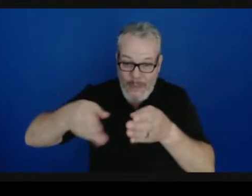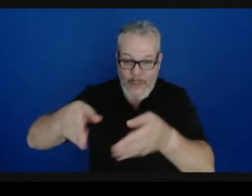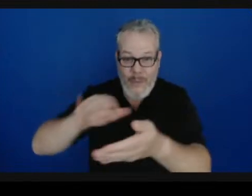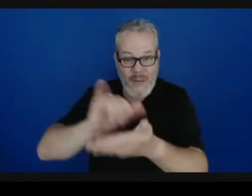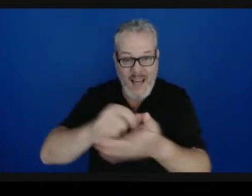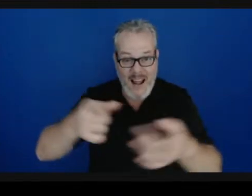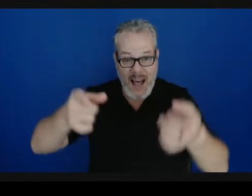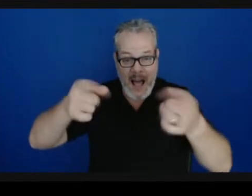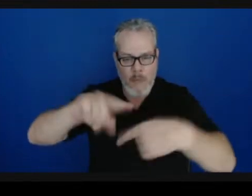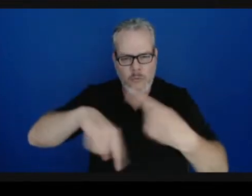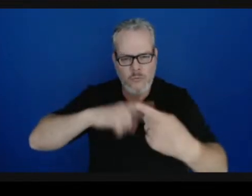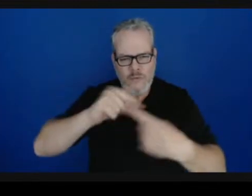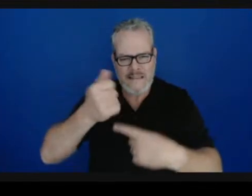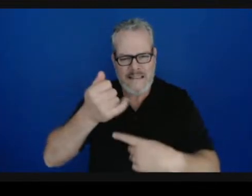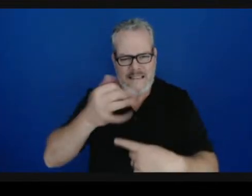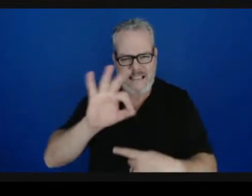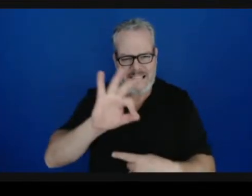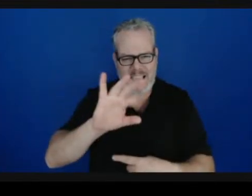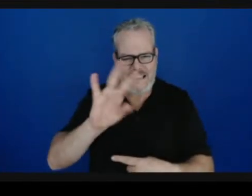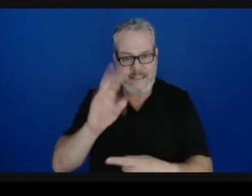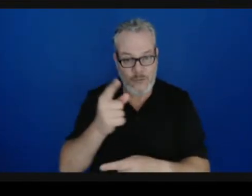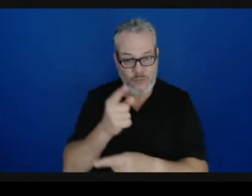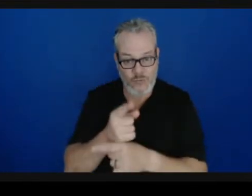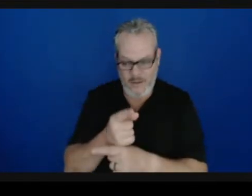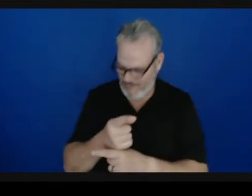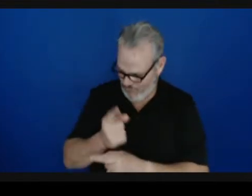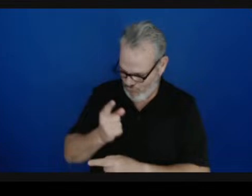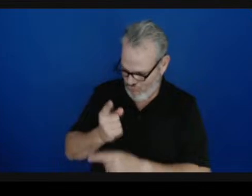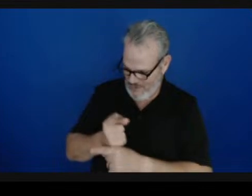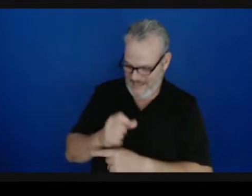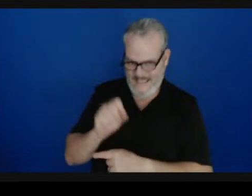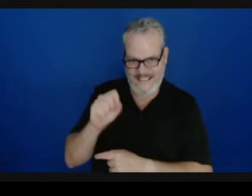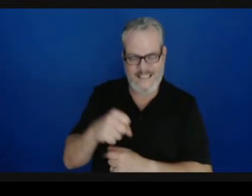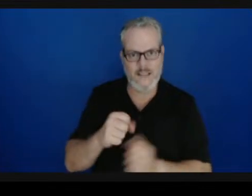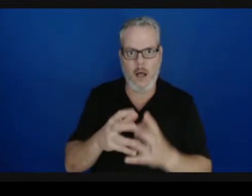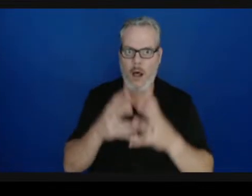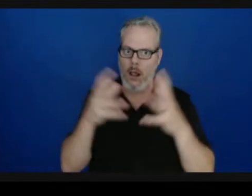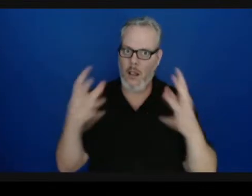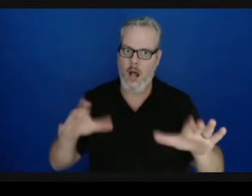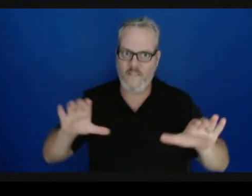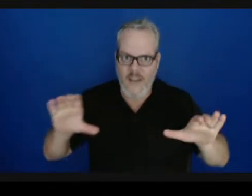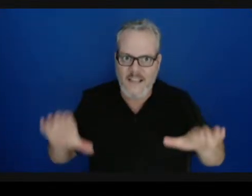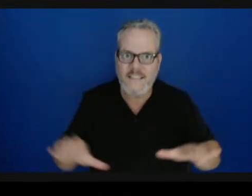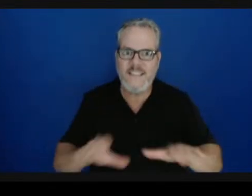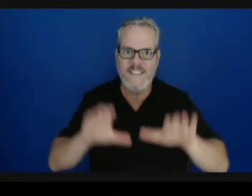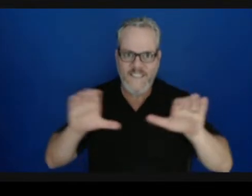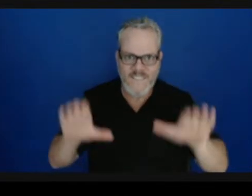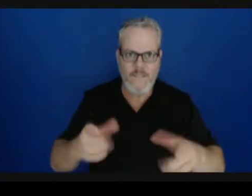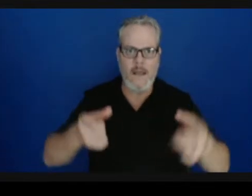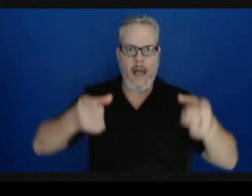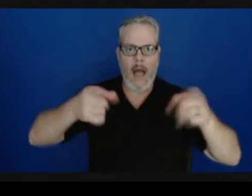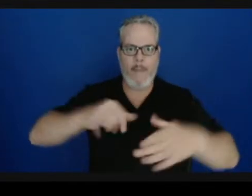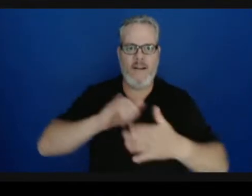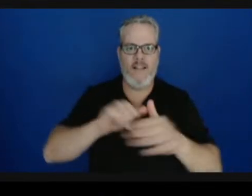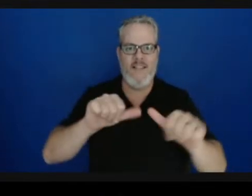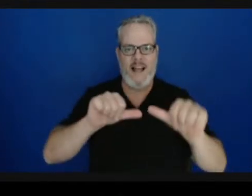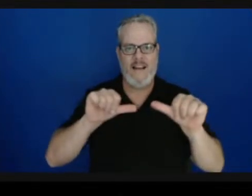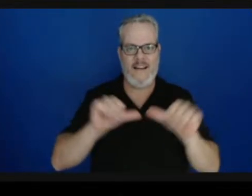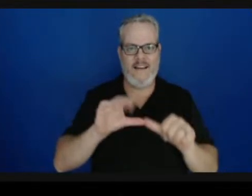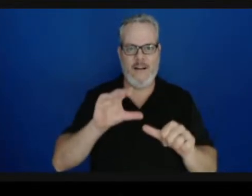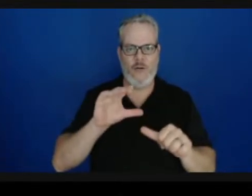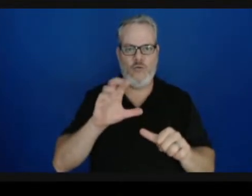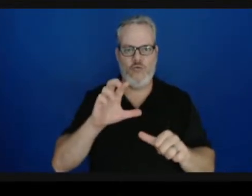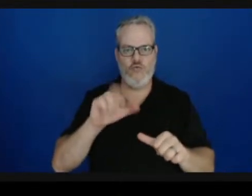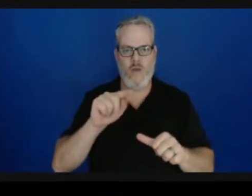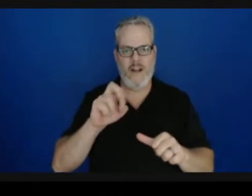1997? 1997, yeah. So lots of activity in that crater. Right, yeah. That one was I want